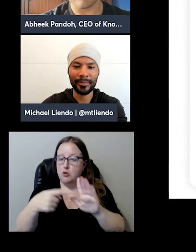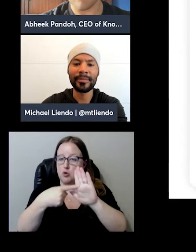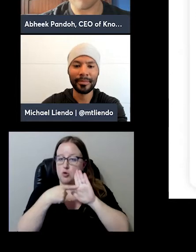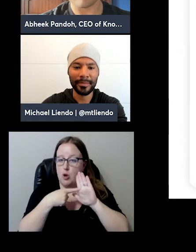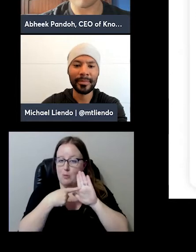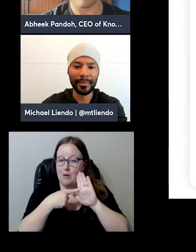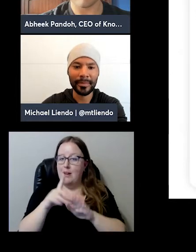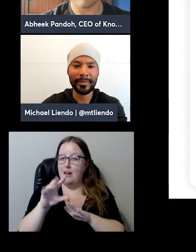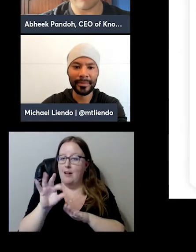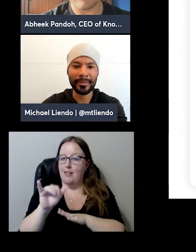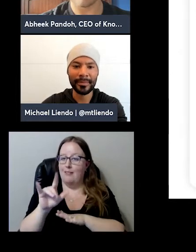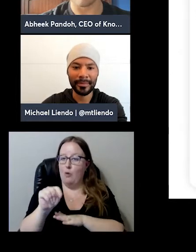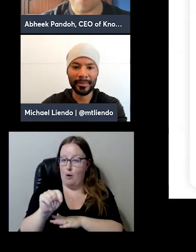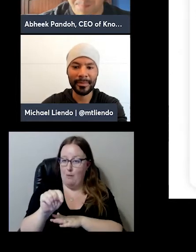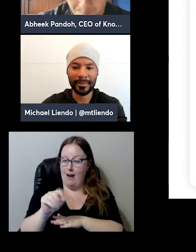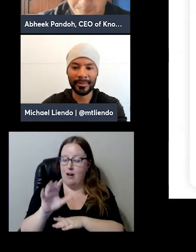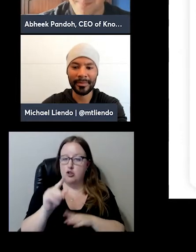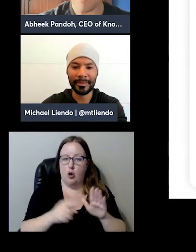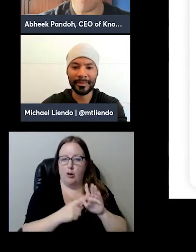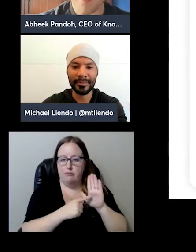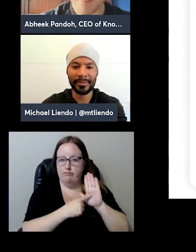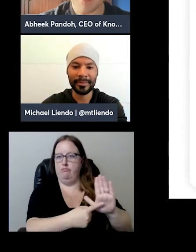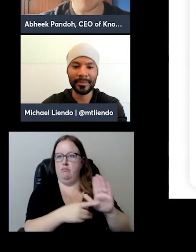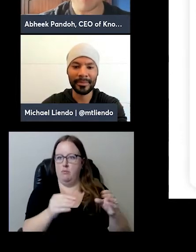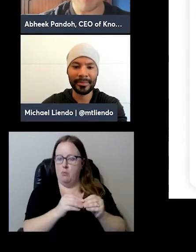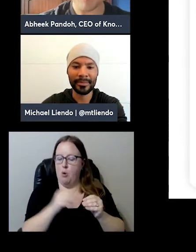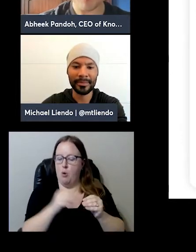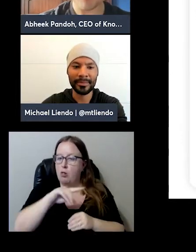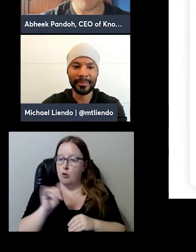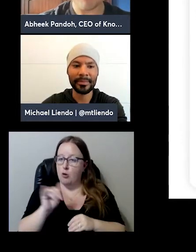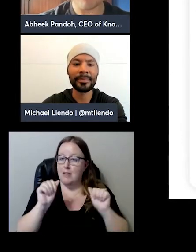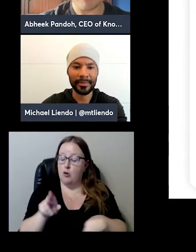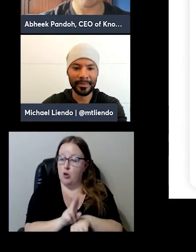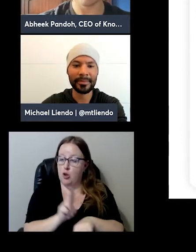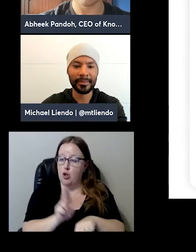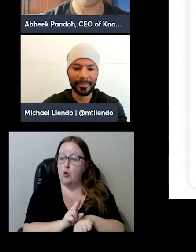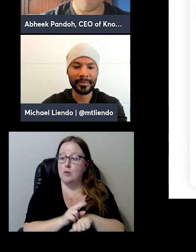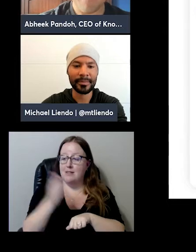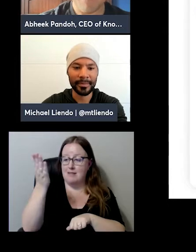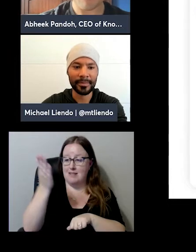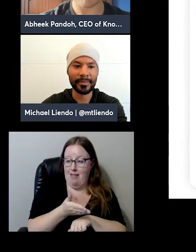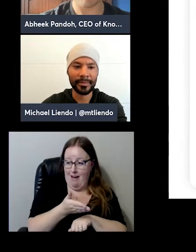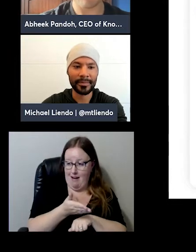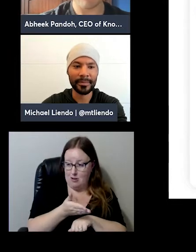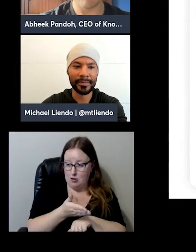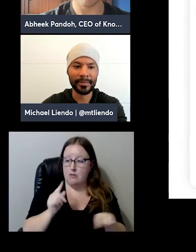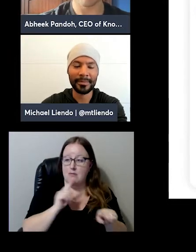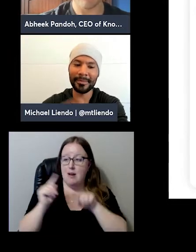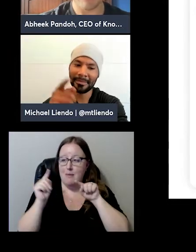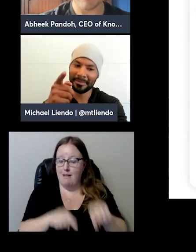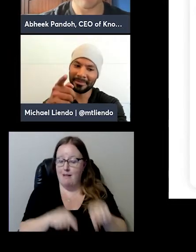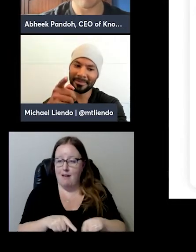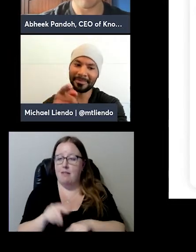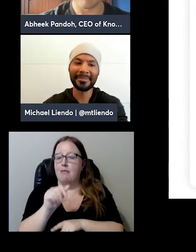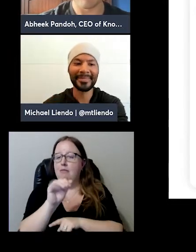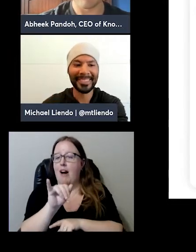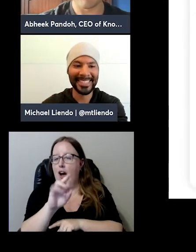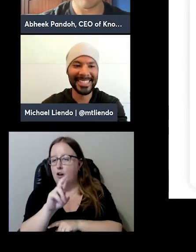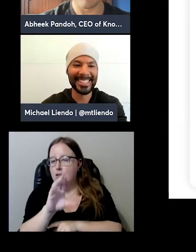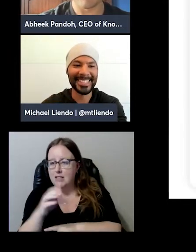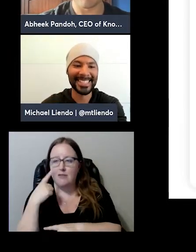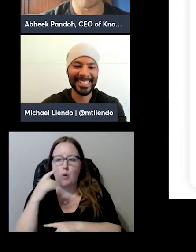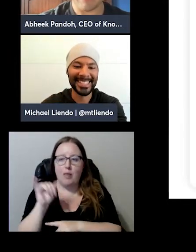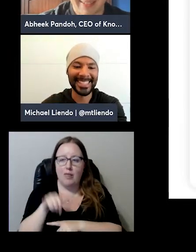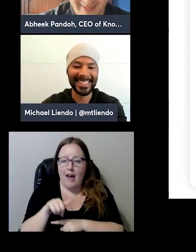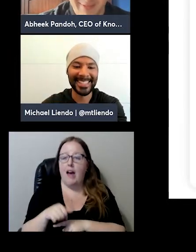value just so things pop out more. And this to me, it looks like you're able to use like a slash command. Shout out to IRC if you're familiar with that. So you get to use slash